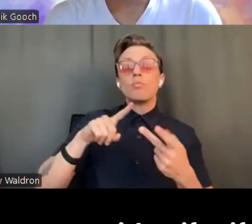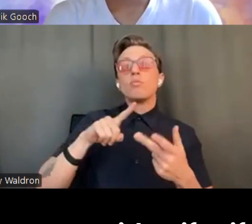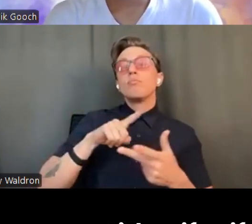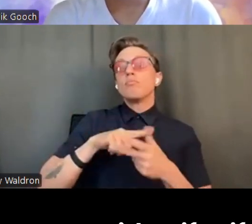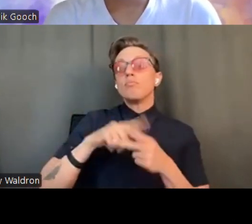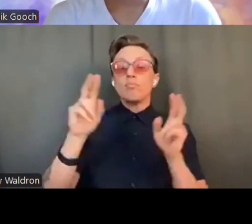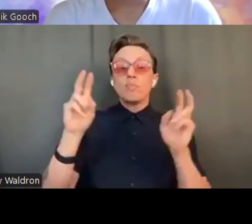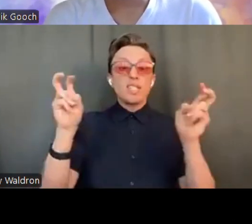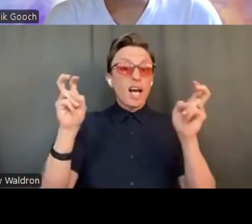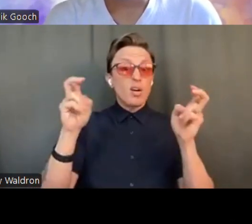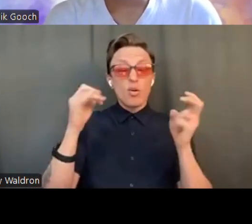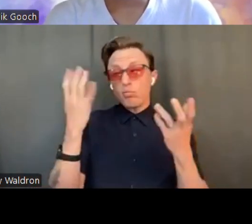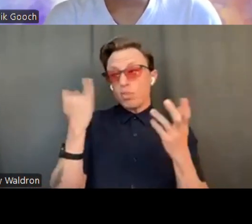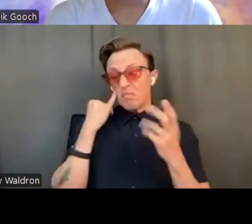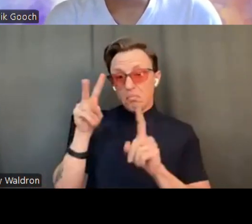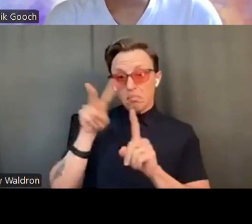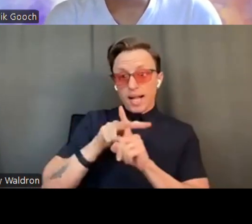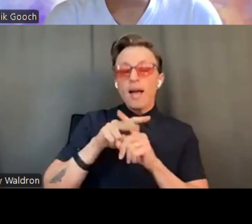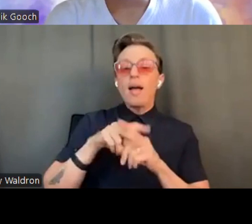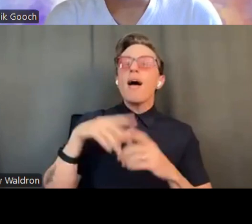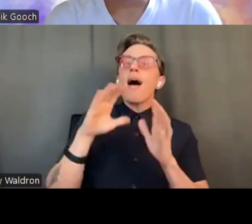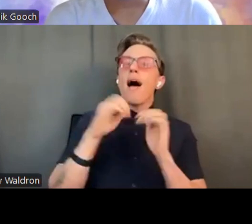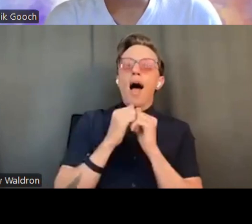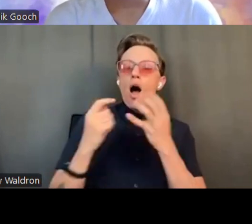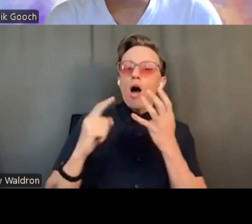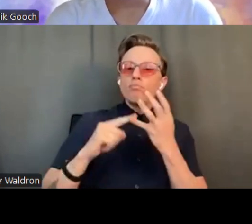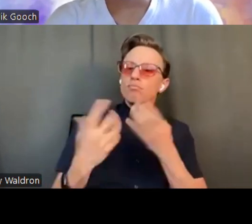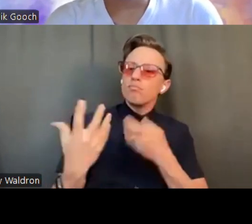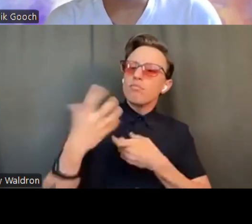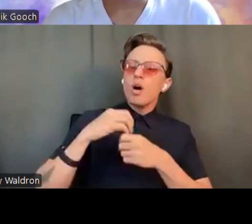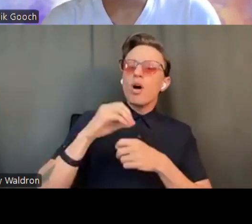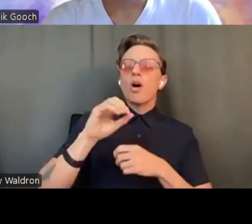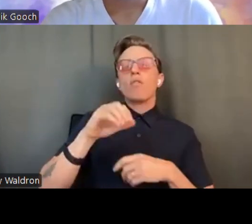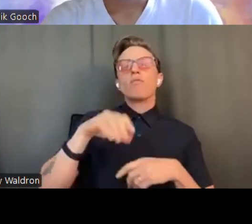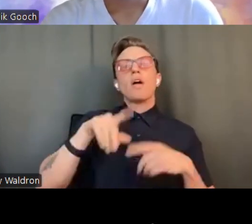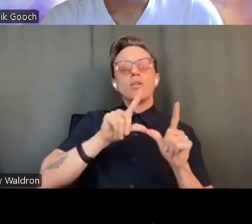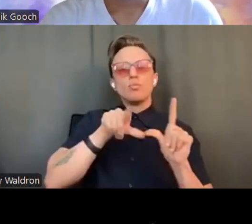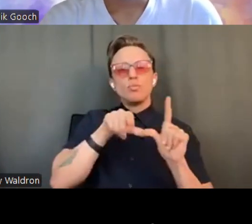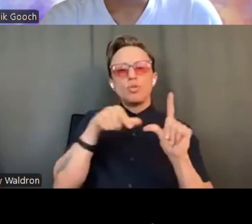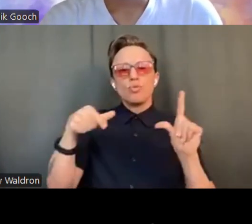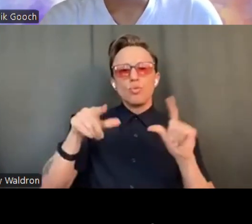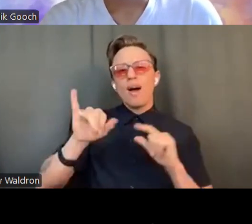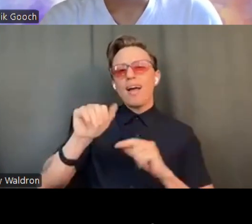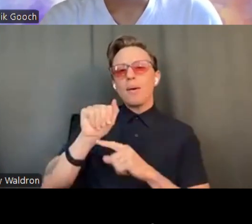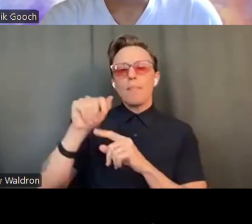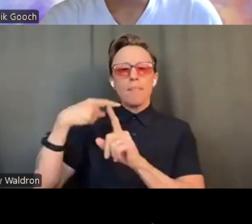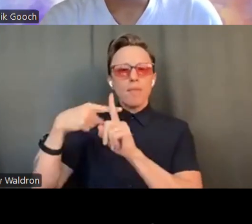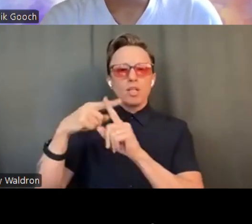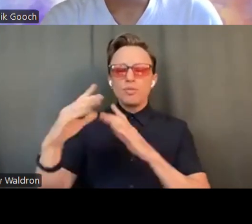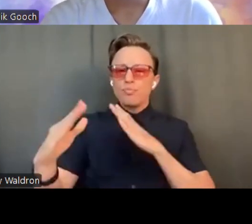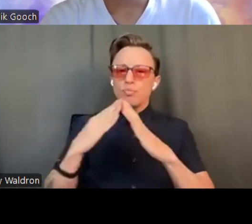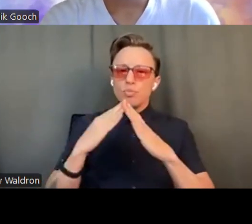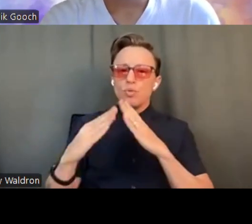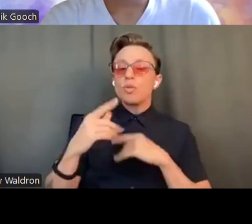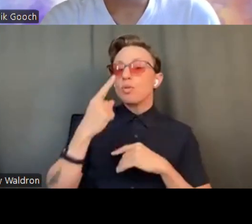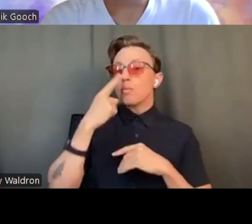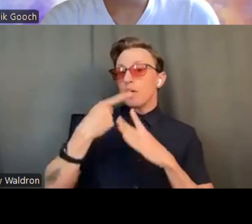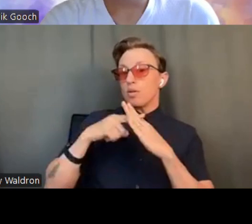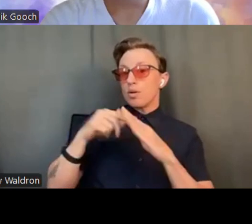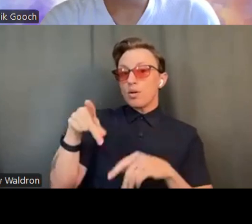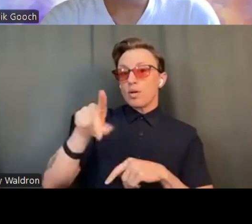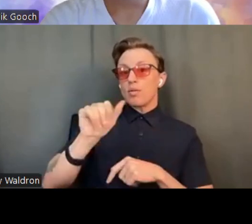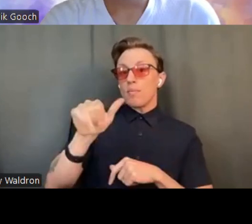and how you are involved with the LGBTQIA plus community. So can we please start with Paige?